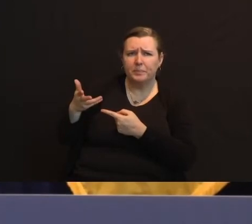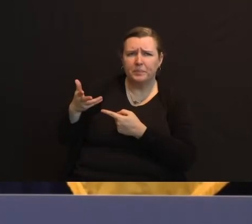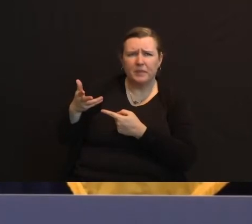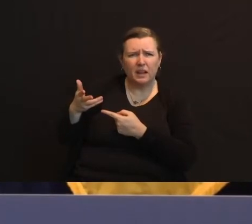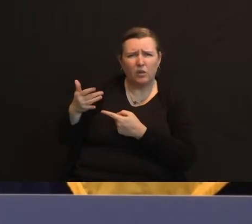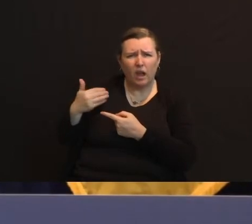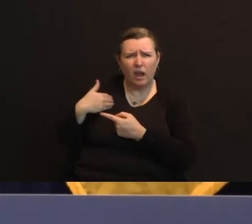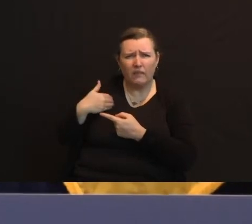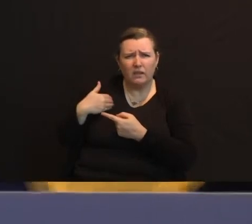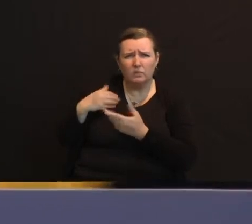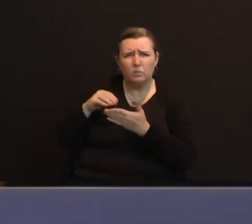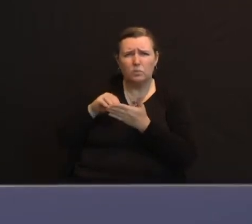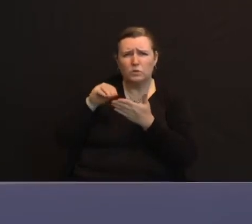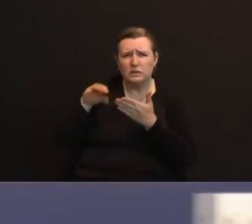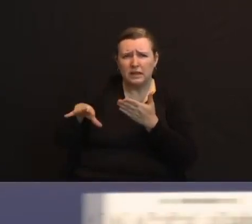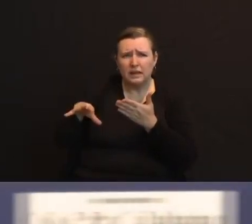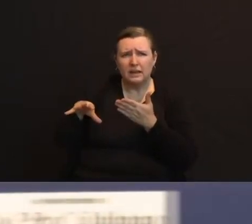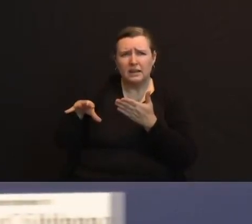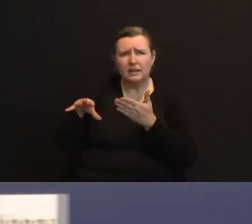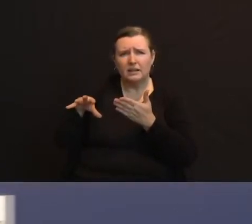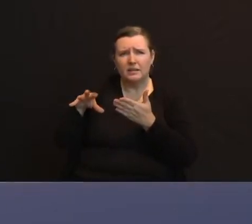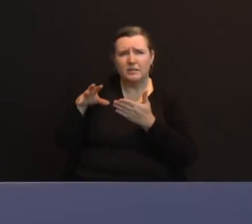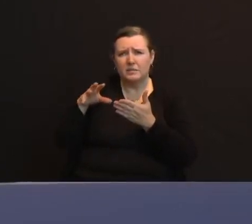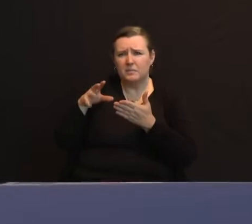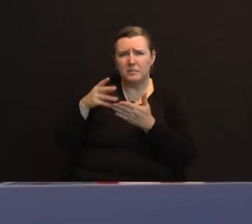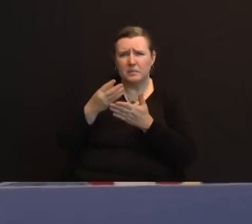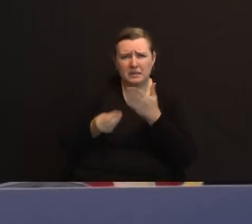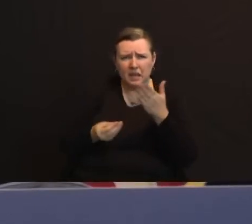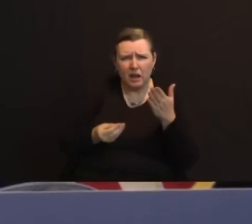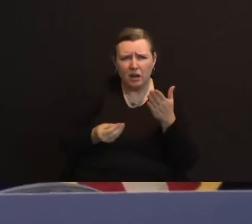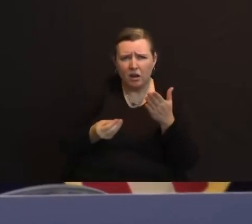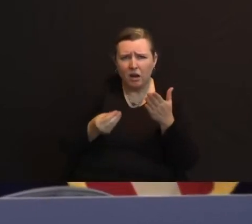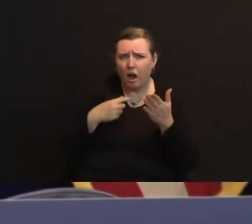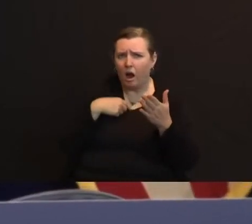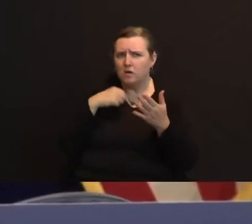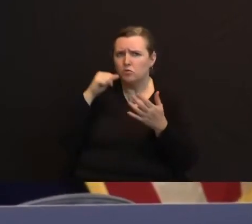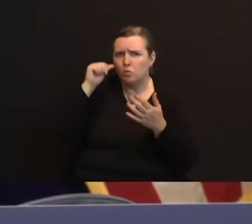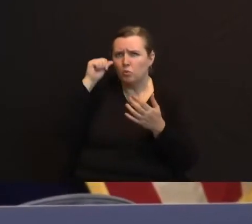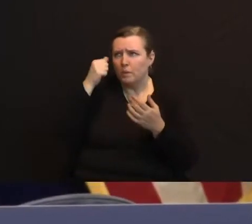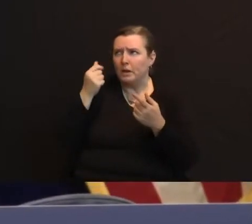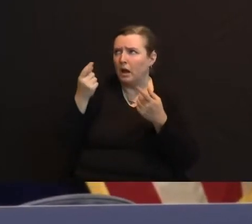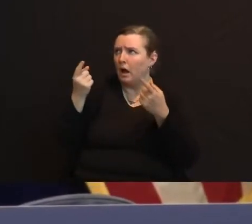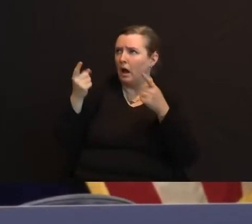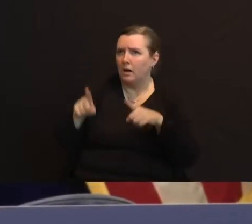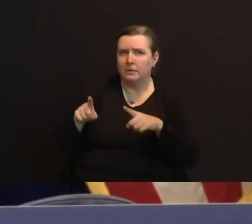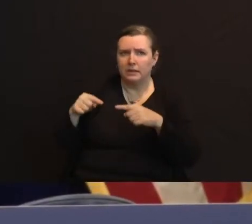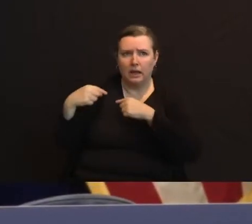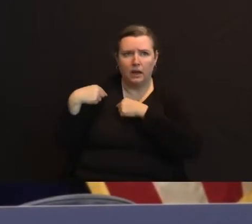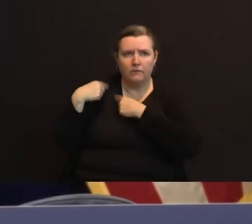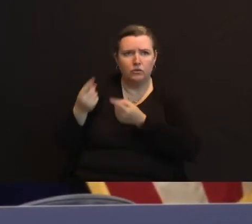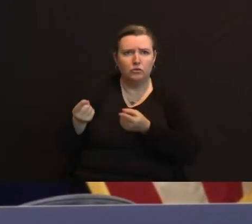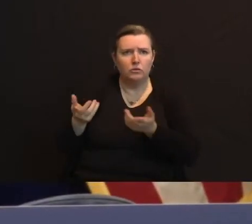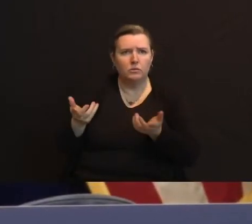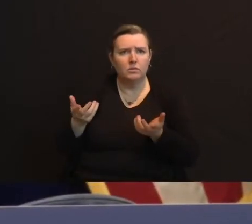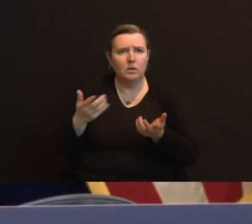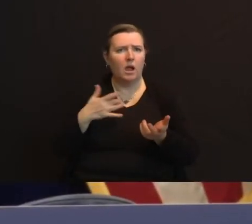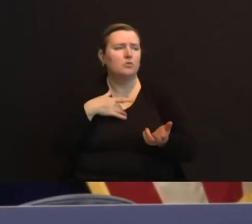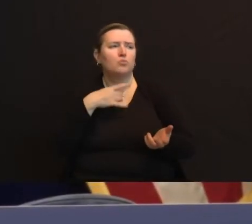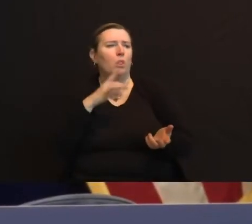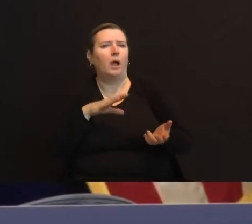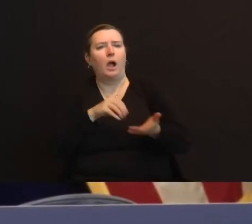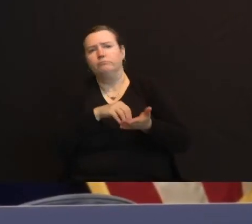this has never happened? I do not recall it happening, Governor. I don't want to go on the record as saying it never happened, No, but I would say